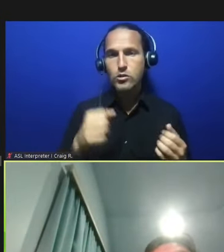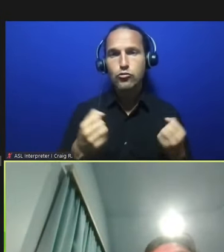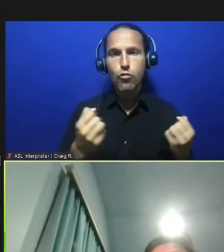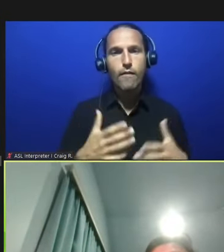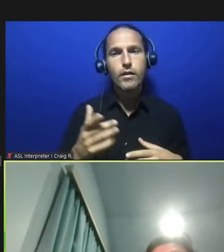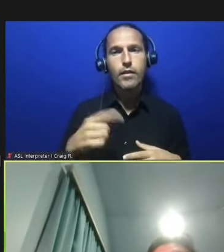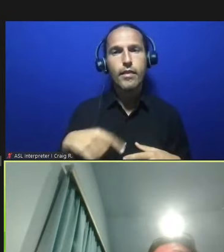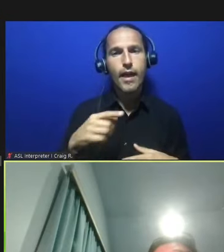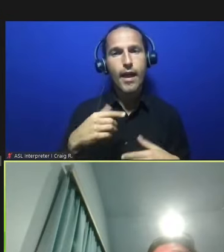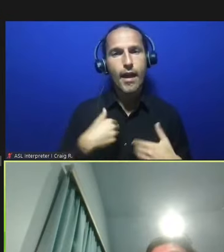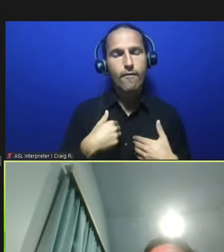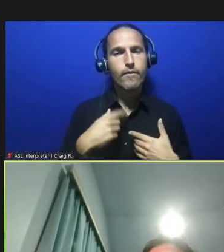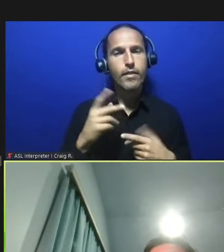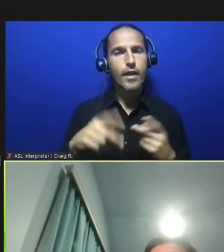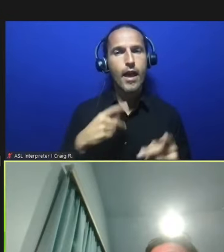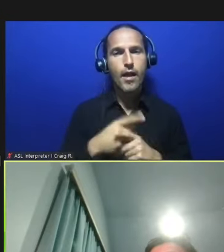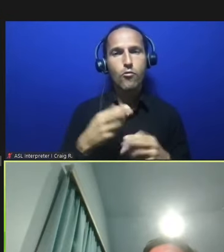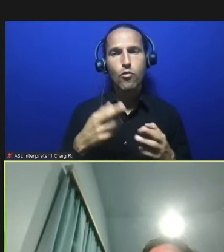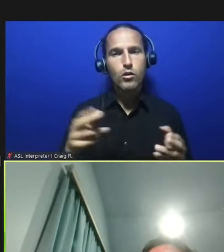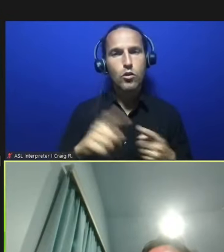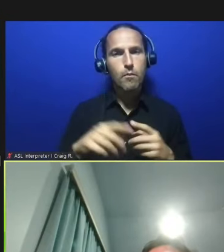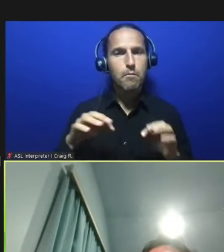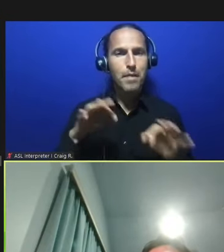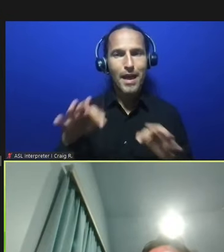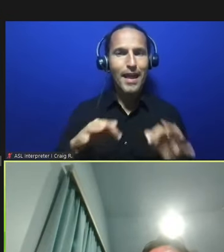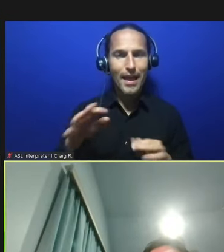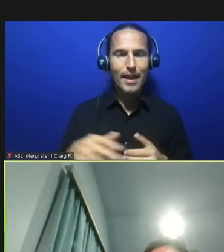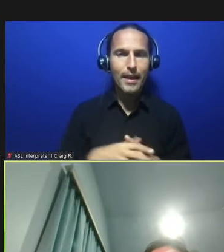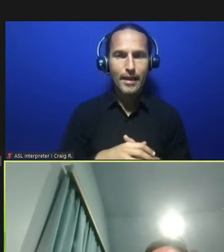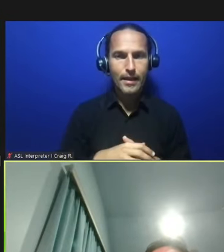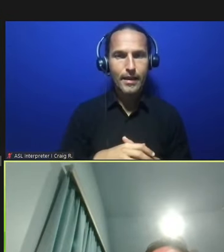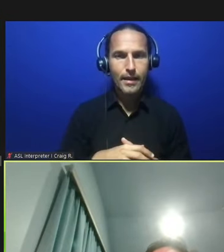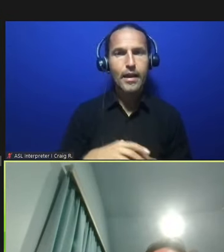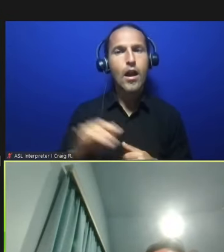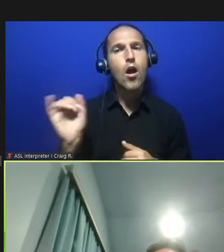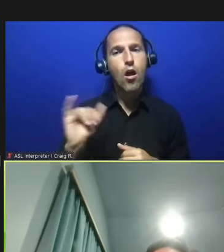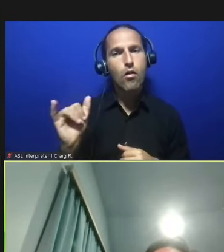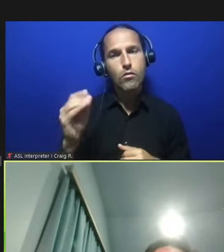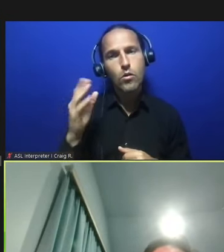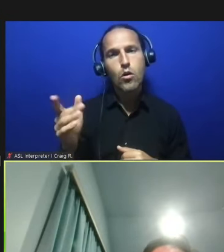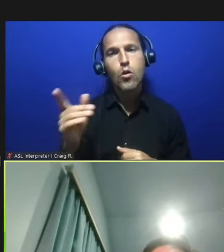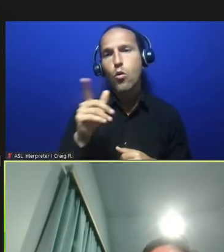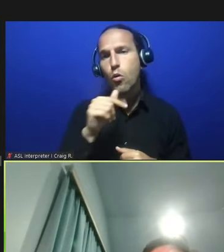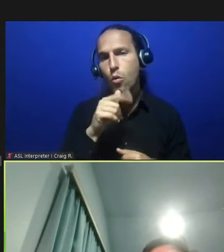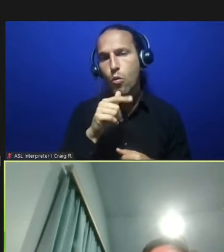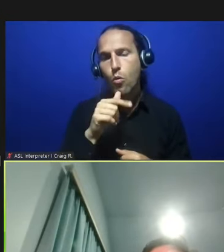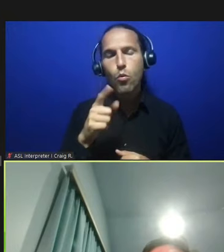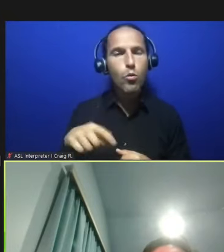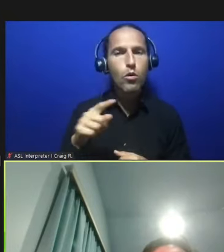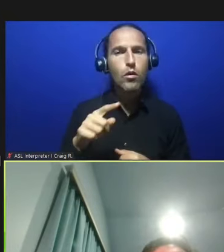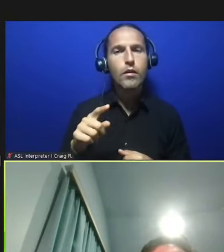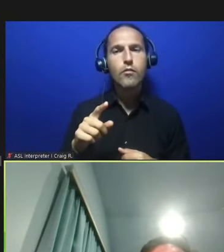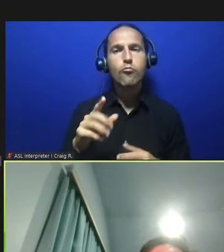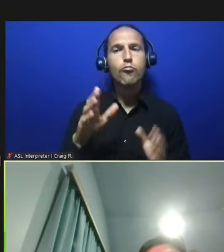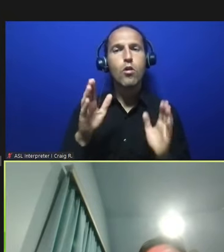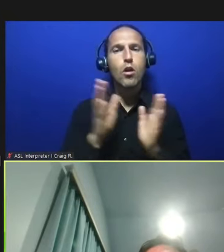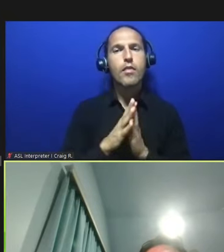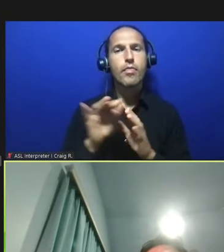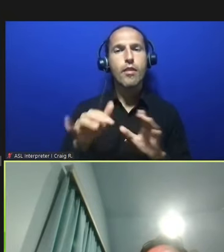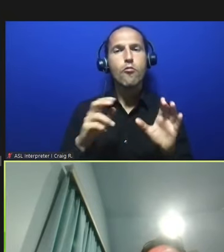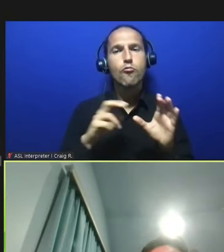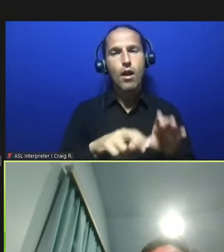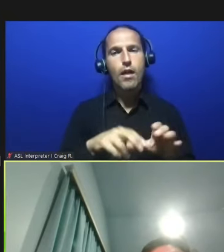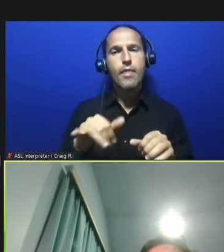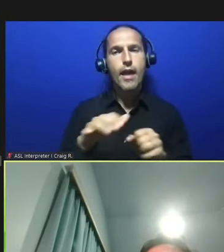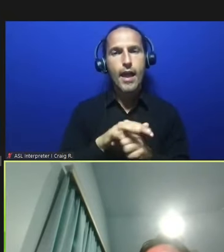kind of resources available to pay for these. And not only that, you know, who are the ones that are requesting the rides in these